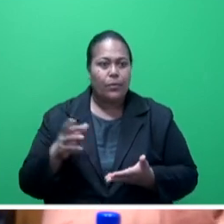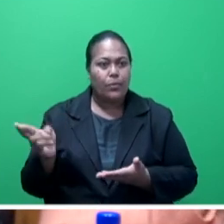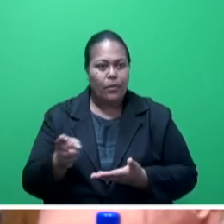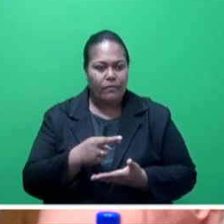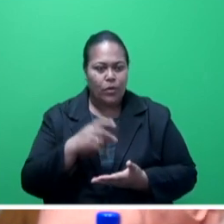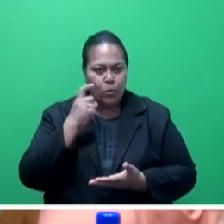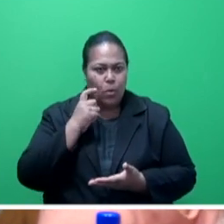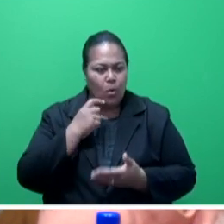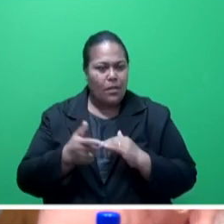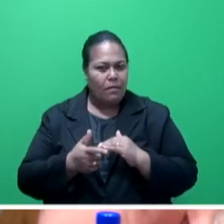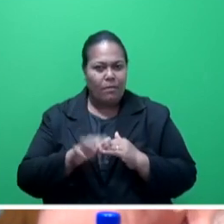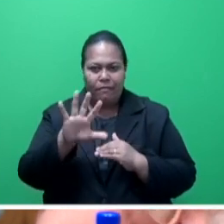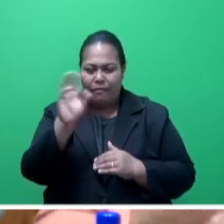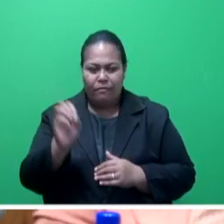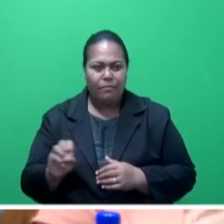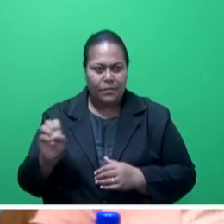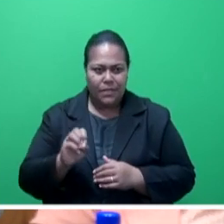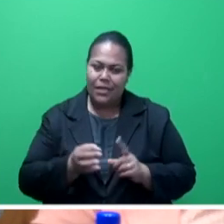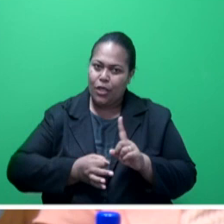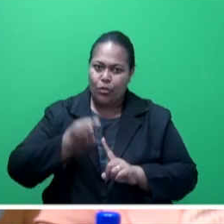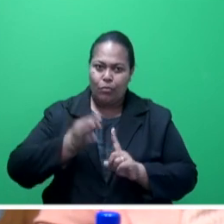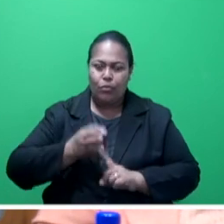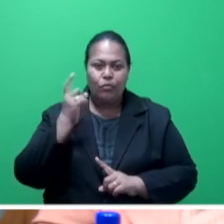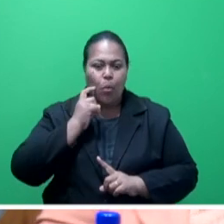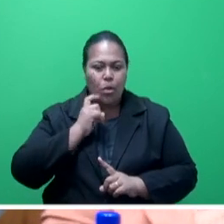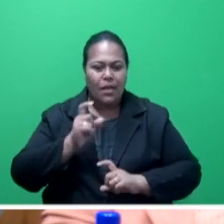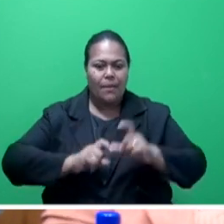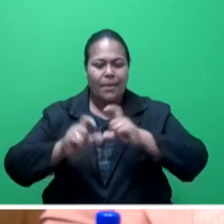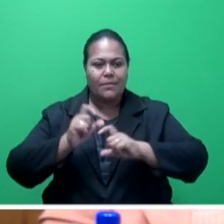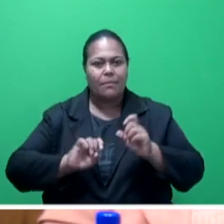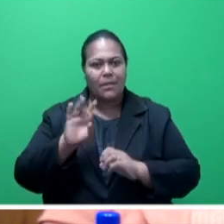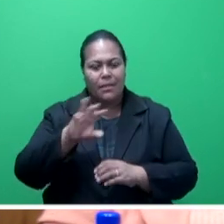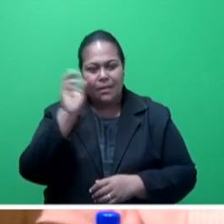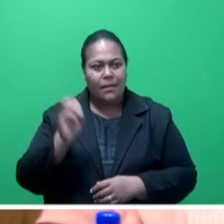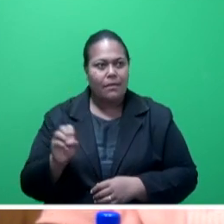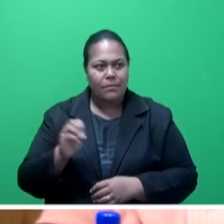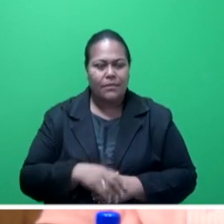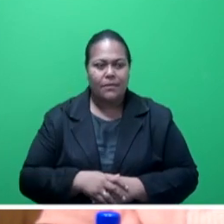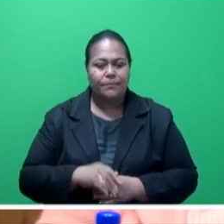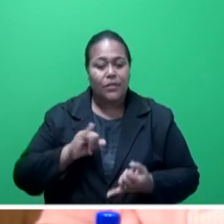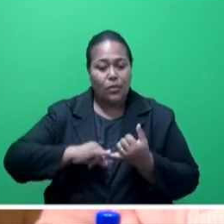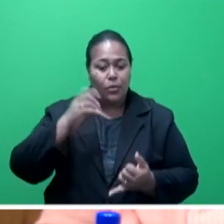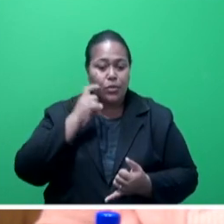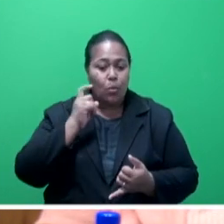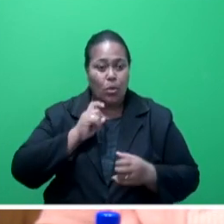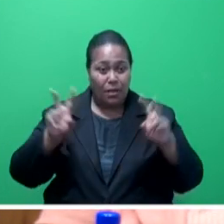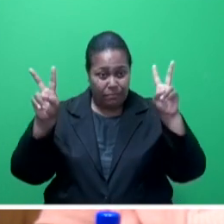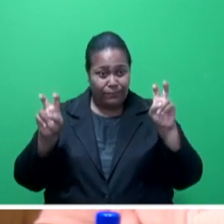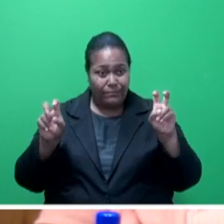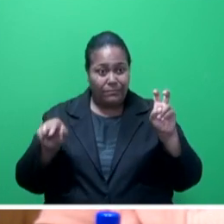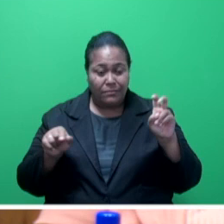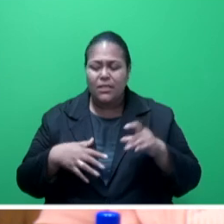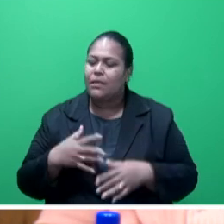water supply production capacity by 10% to cater for increasing demand. Increase wastewater treatment capacity